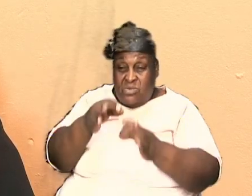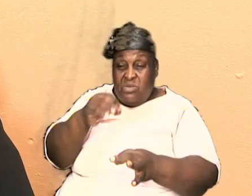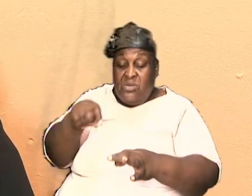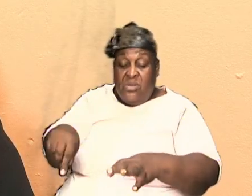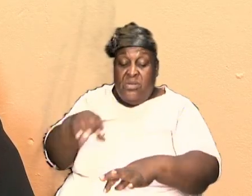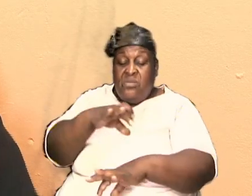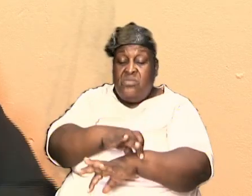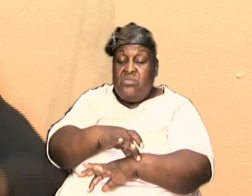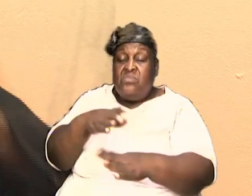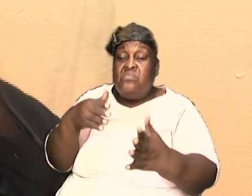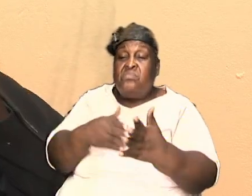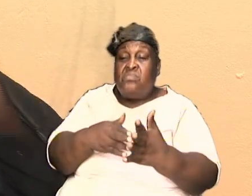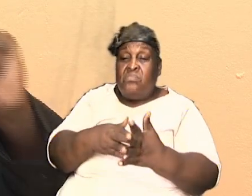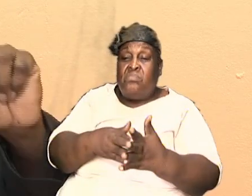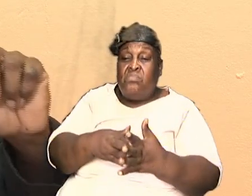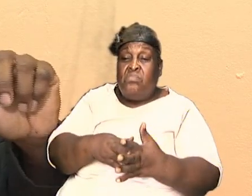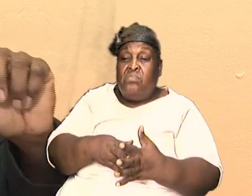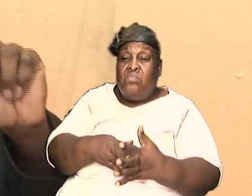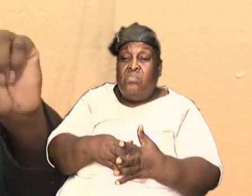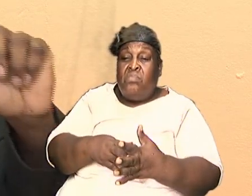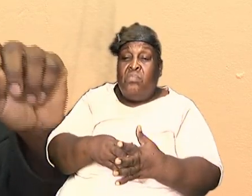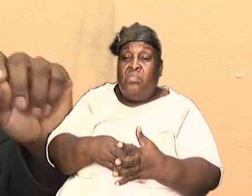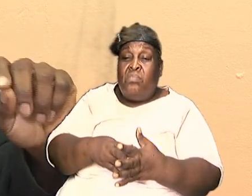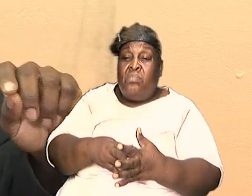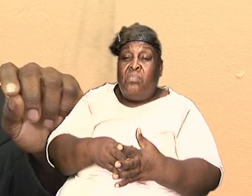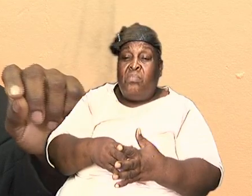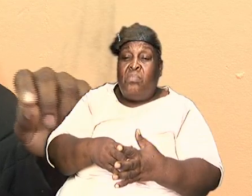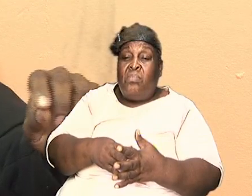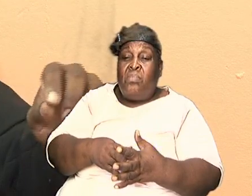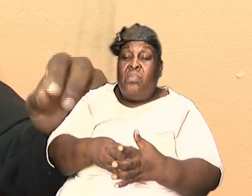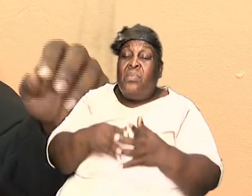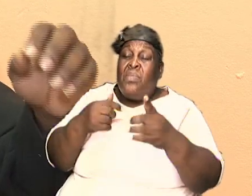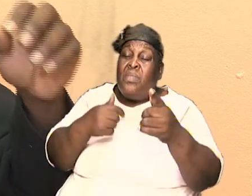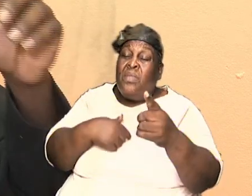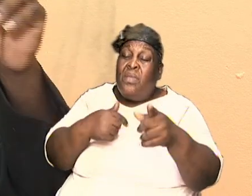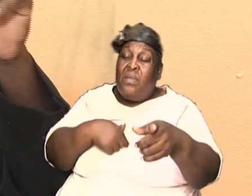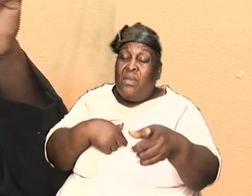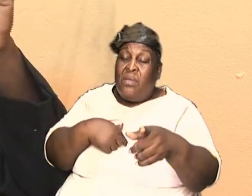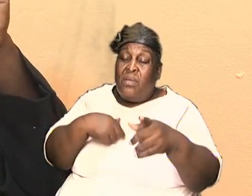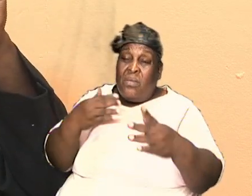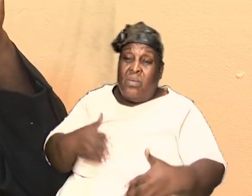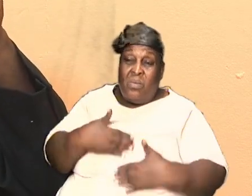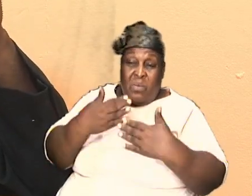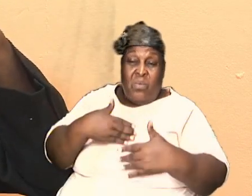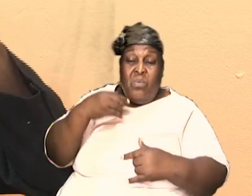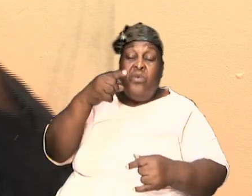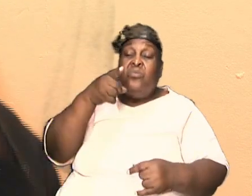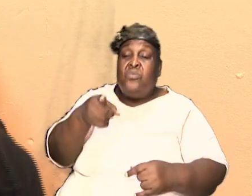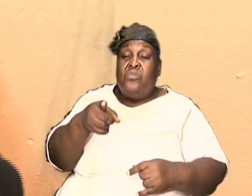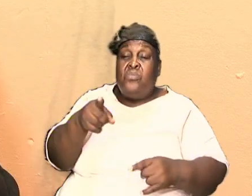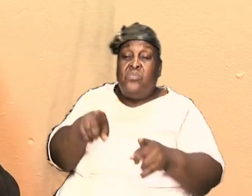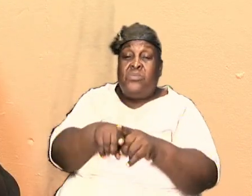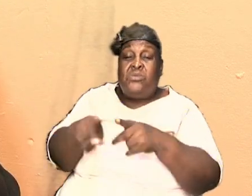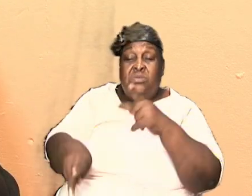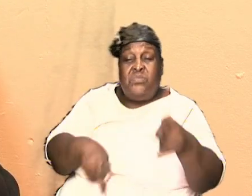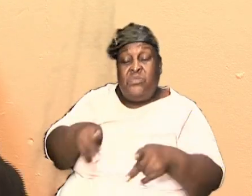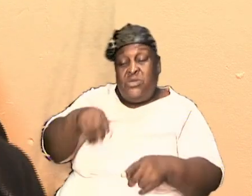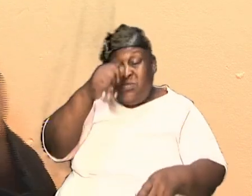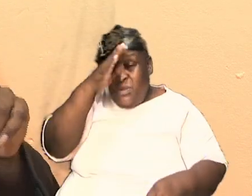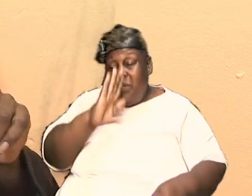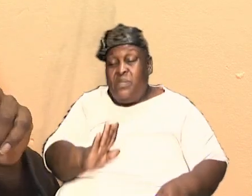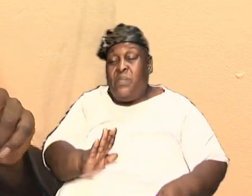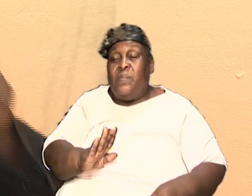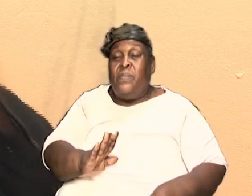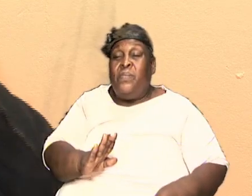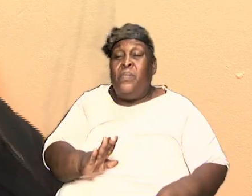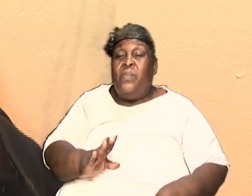earth again. I will get through as I move from this point, that as people of